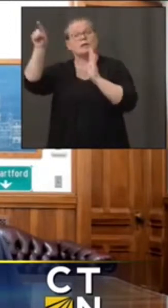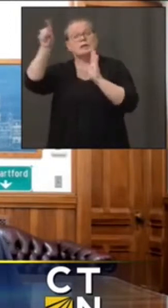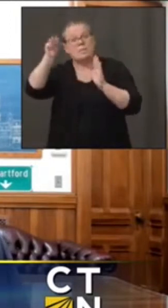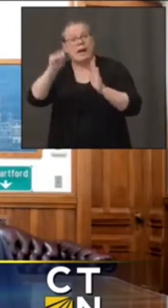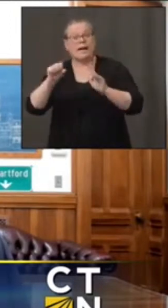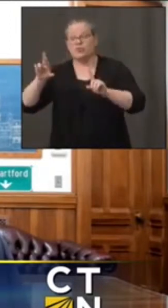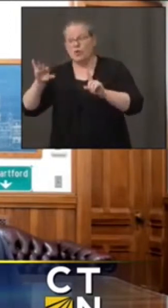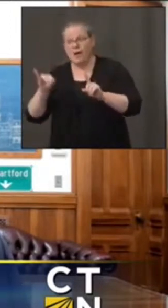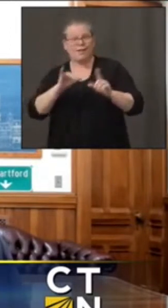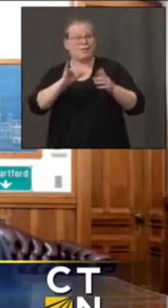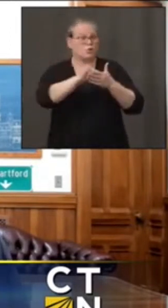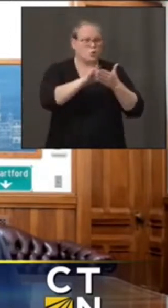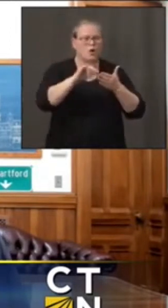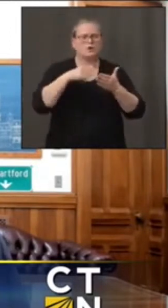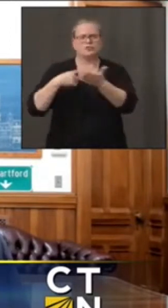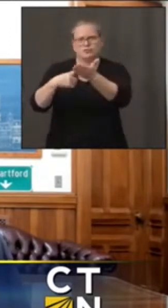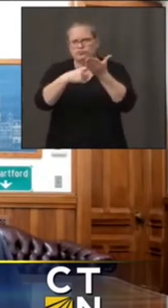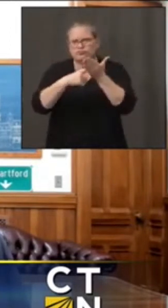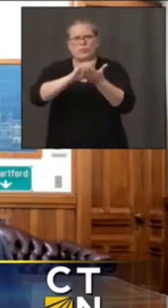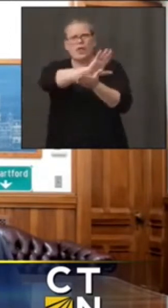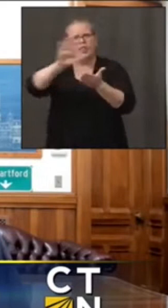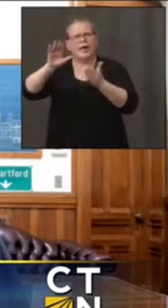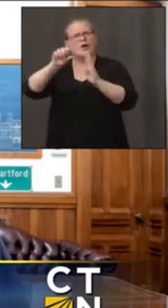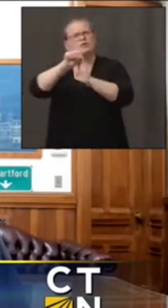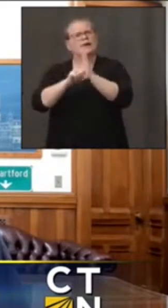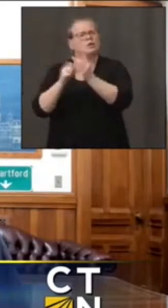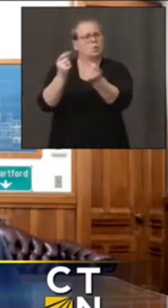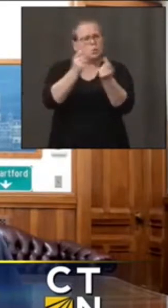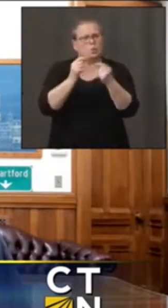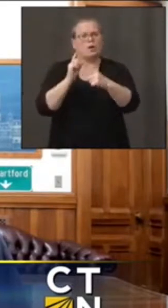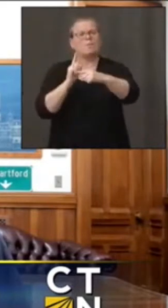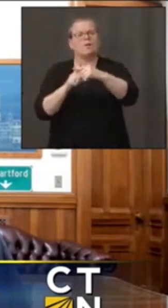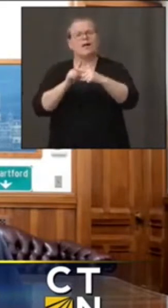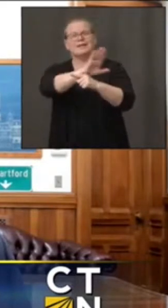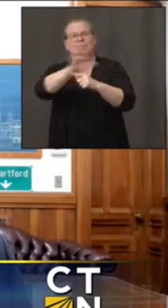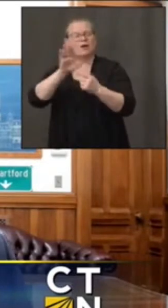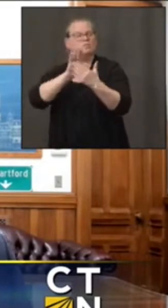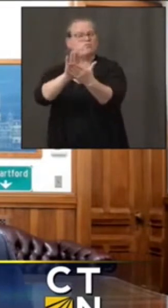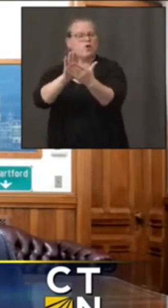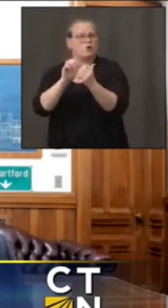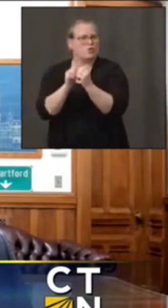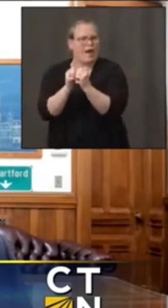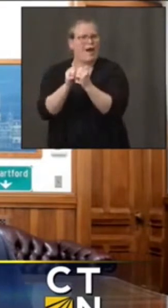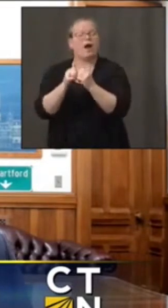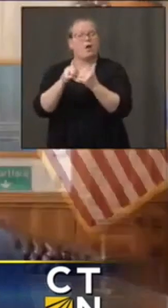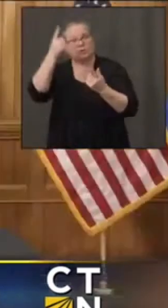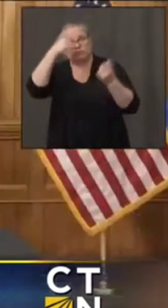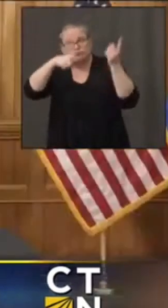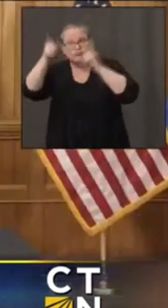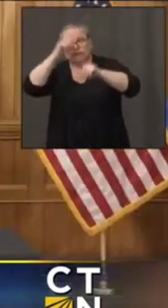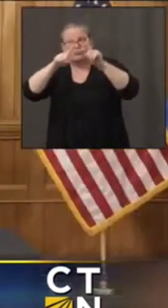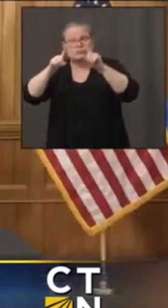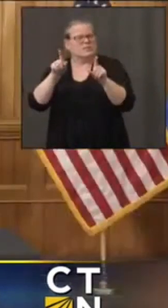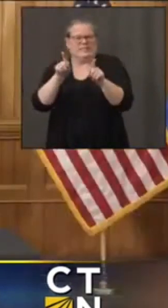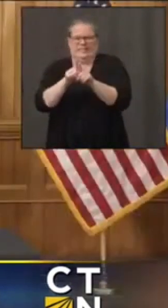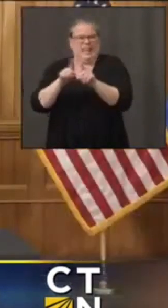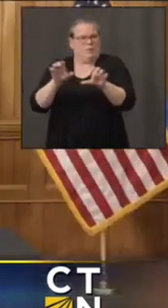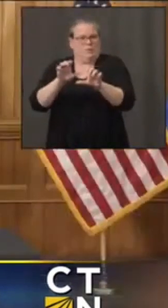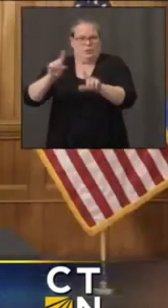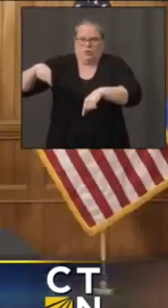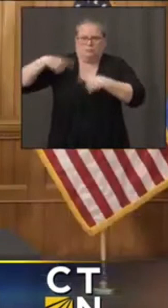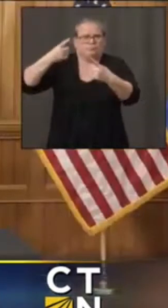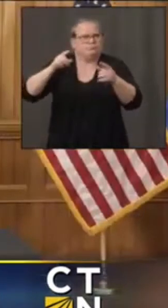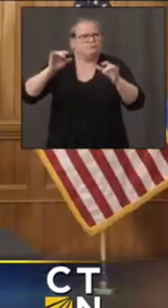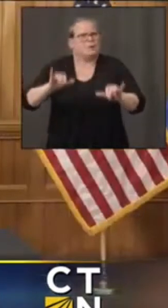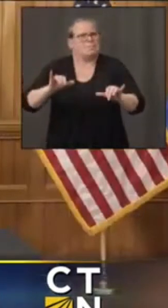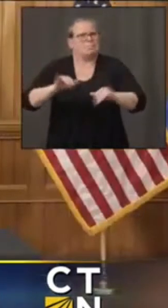to understand best practices as we have done throughout this whole crisis. And Governor, final one from me. You know, you made a lot